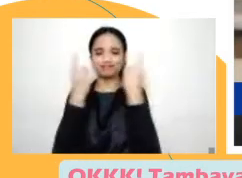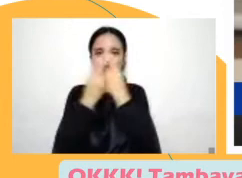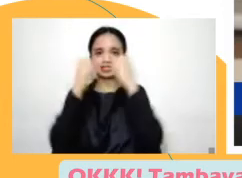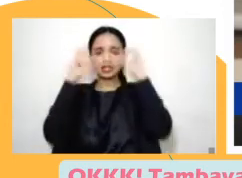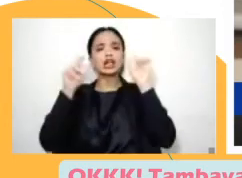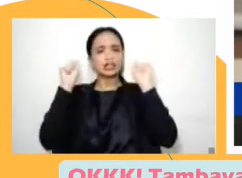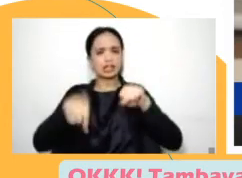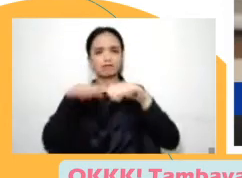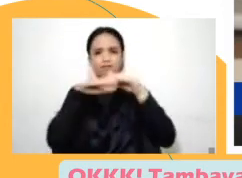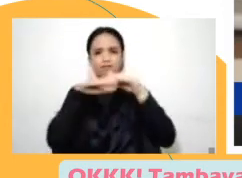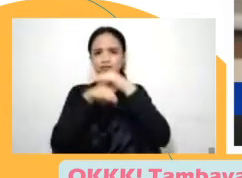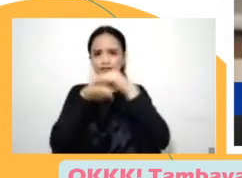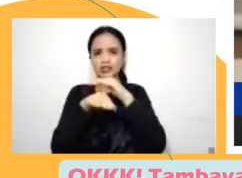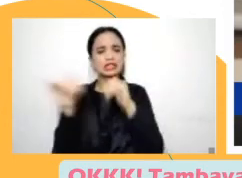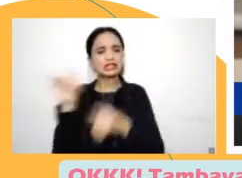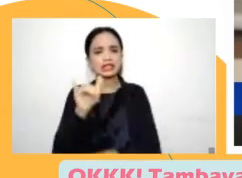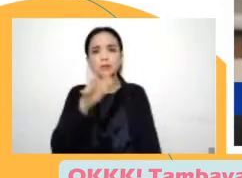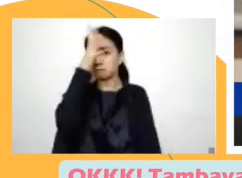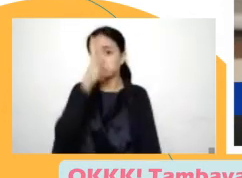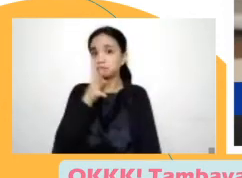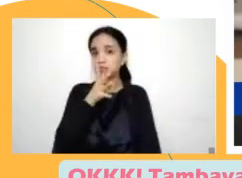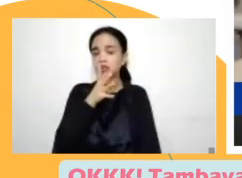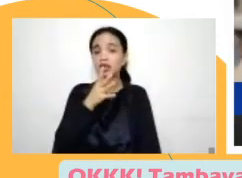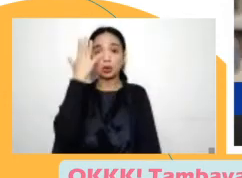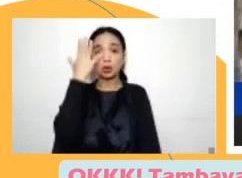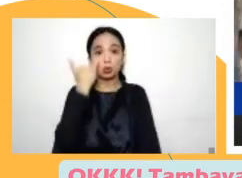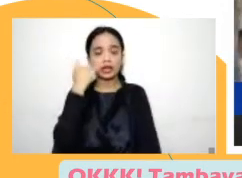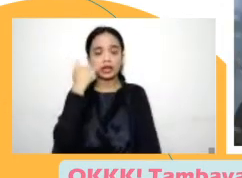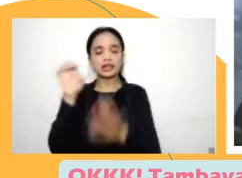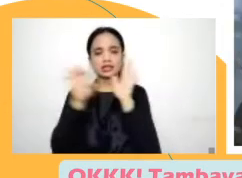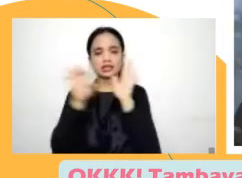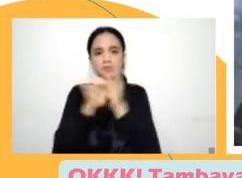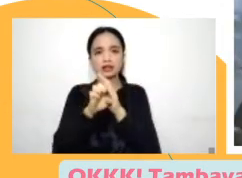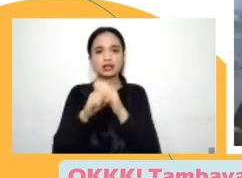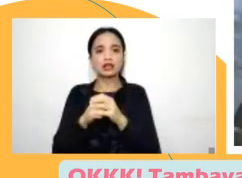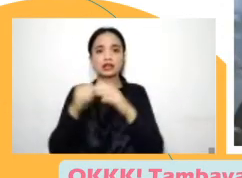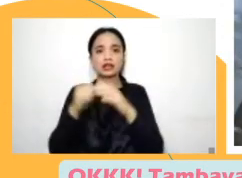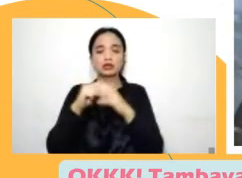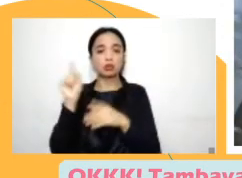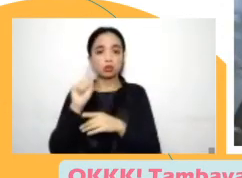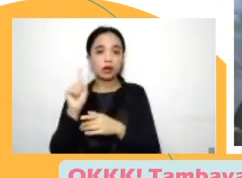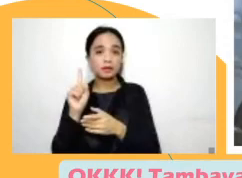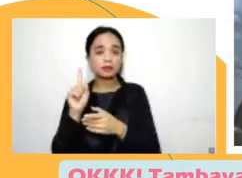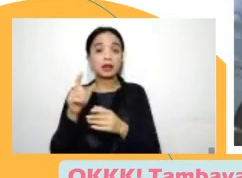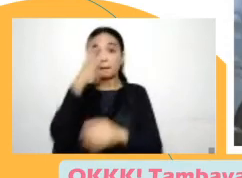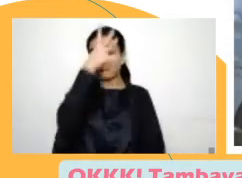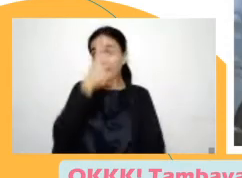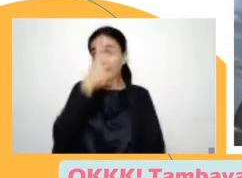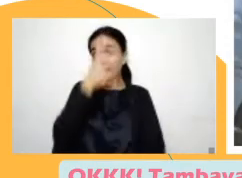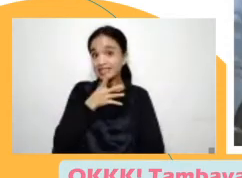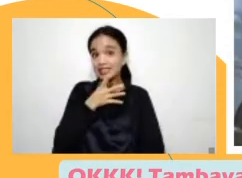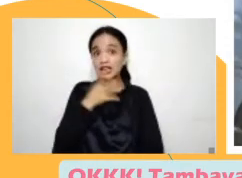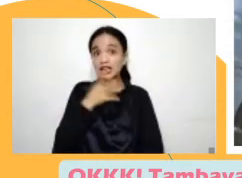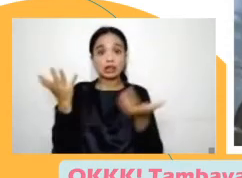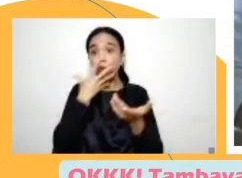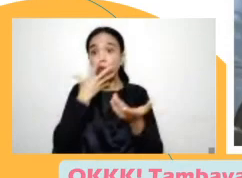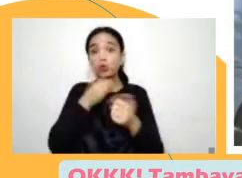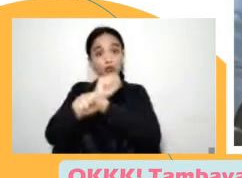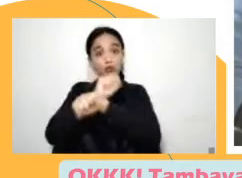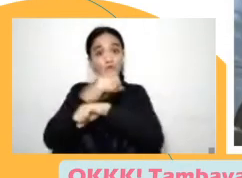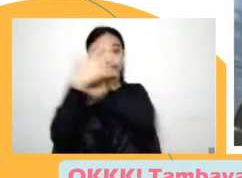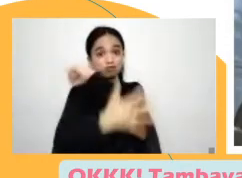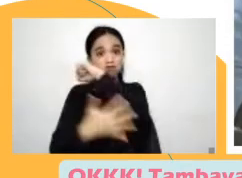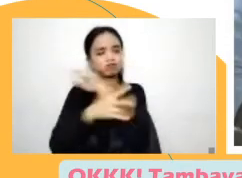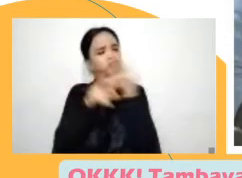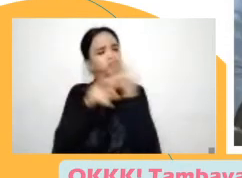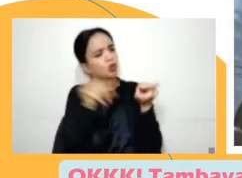to the parents. So we have instances, Mr. President, of parents who are abroad and who are monitoring what is happening